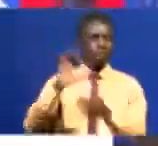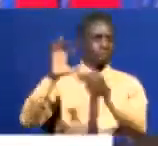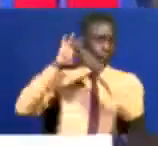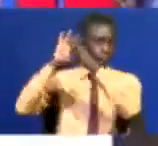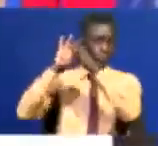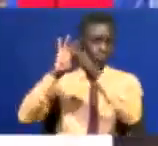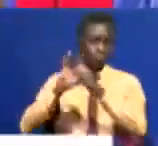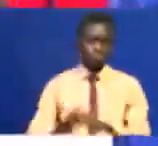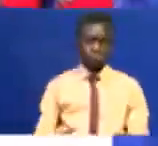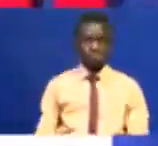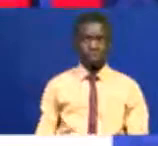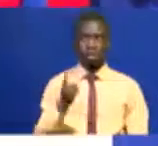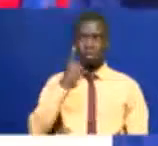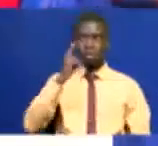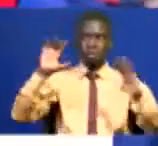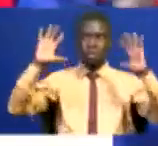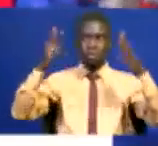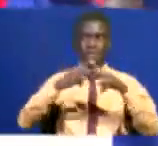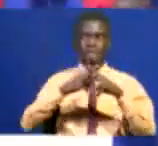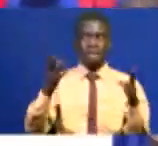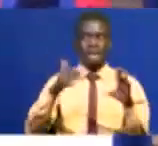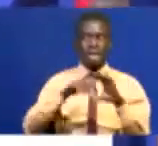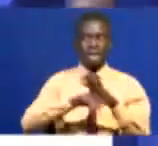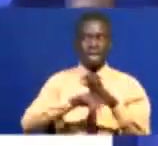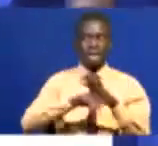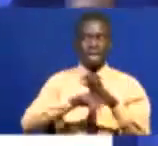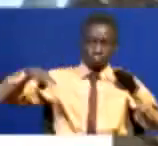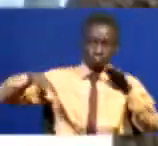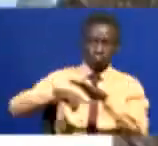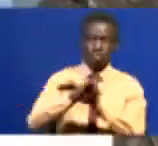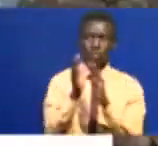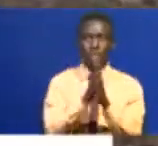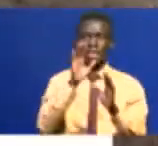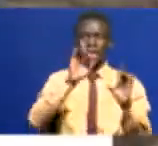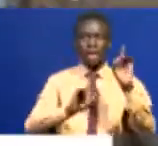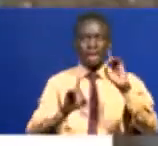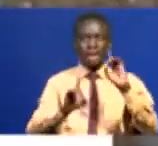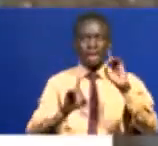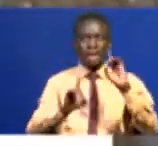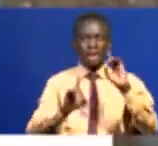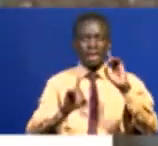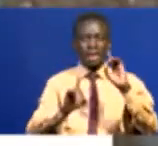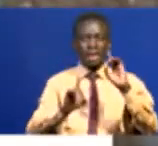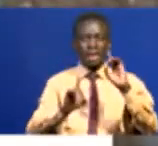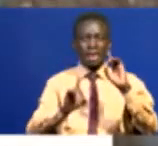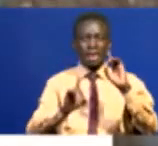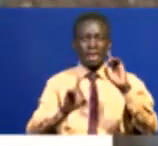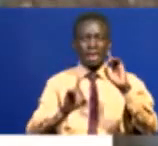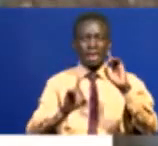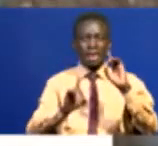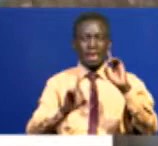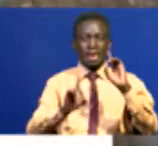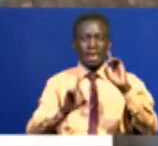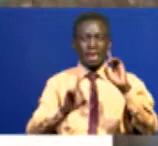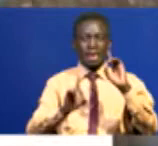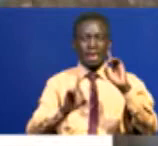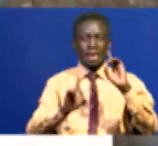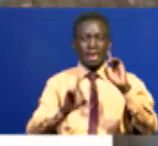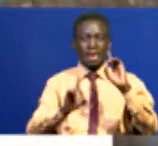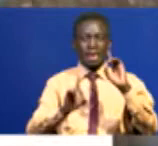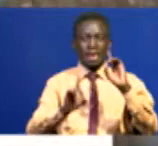The procession will begin at the Kaya's entrance with dancers chanting appeasing songs to welcome them